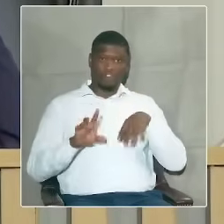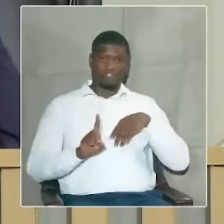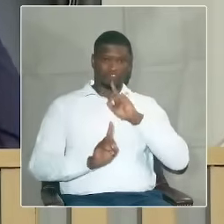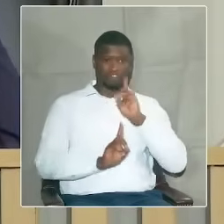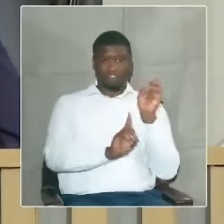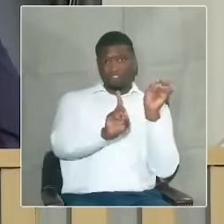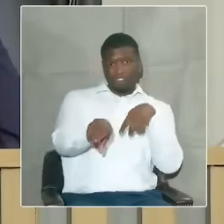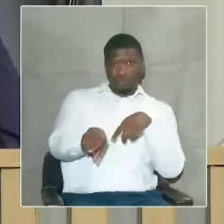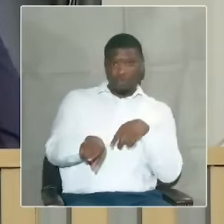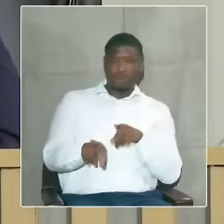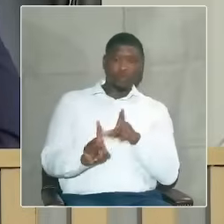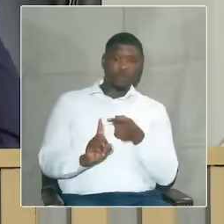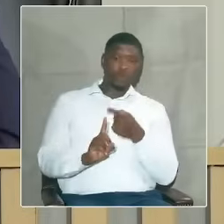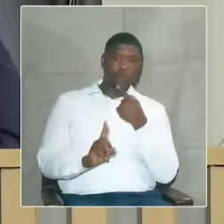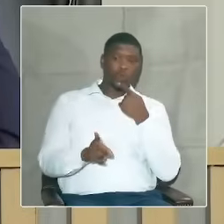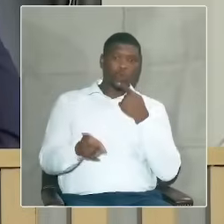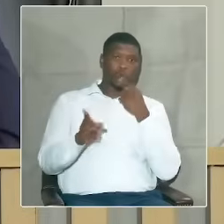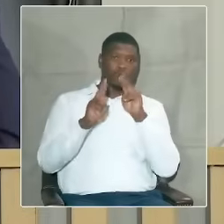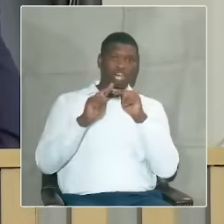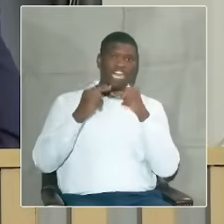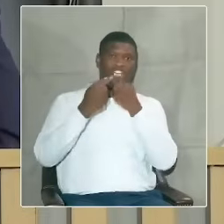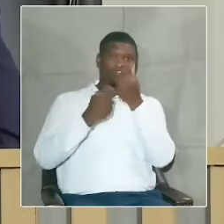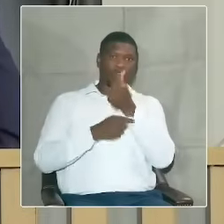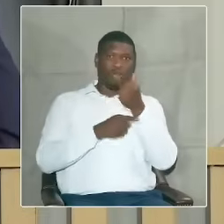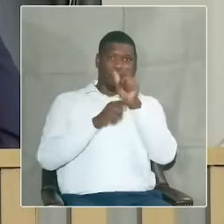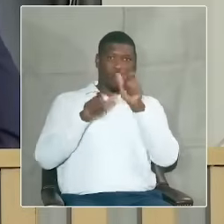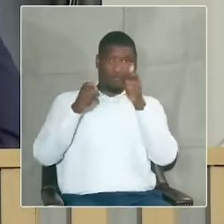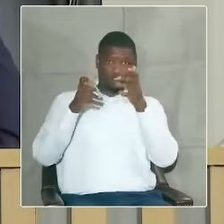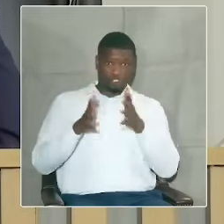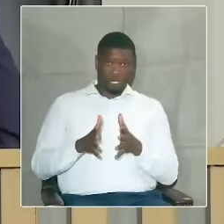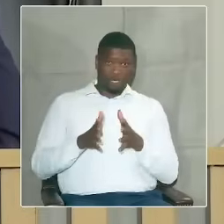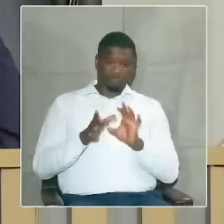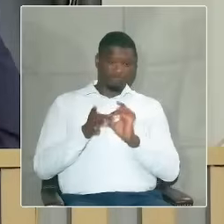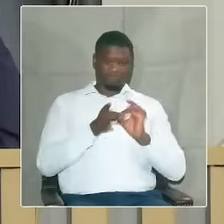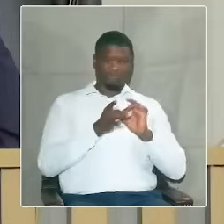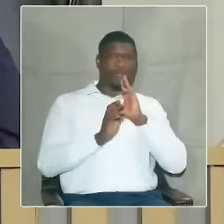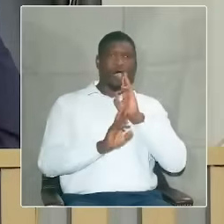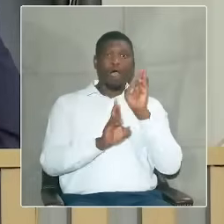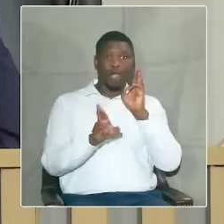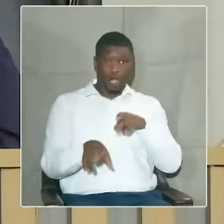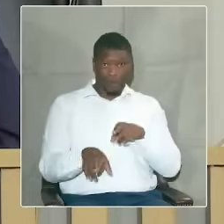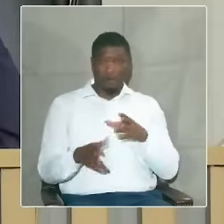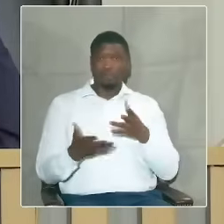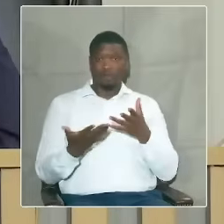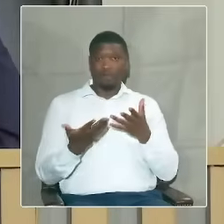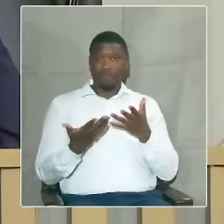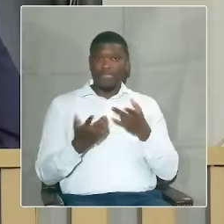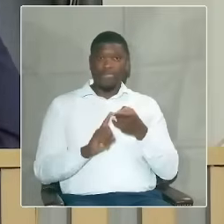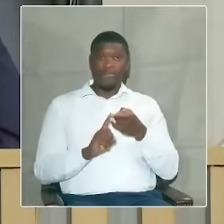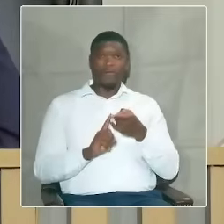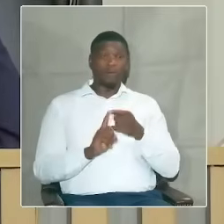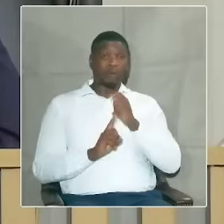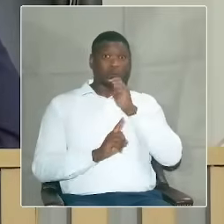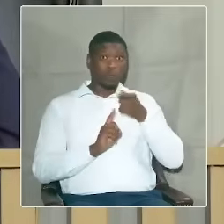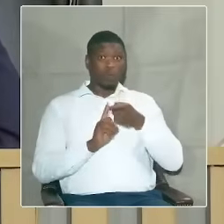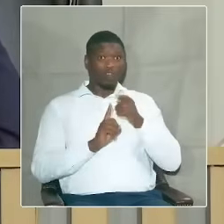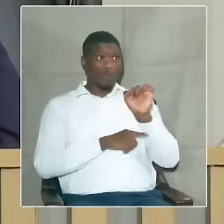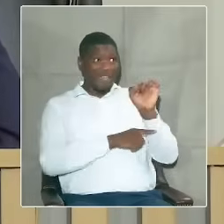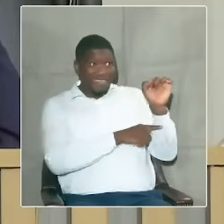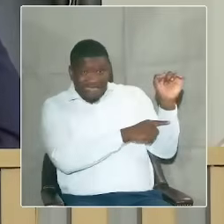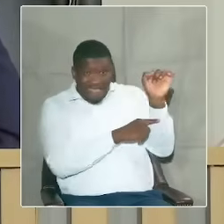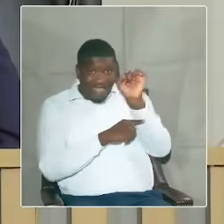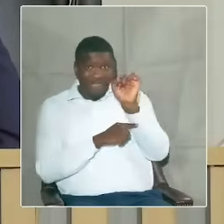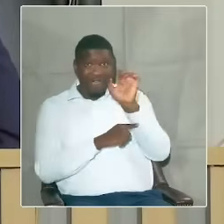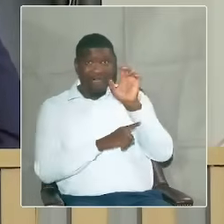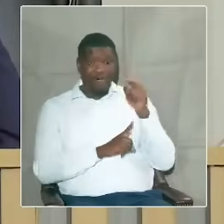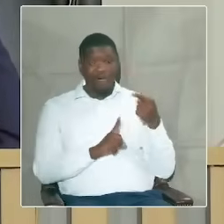Police following the Moerane Commission report, even though not flowing directly from such, that